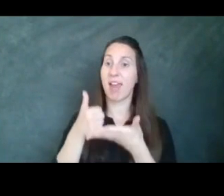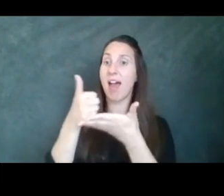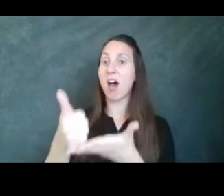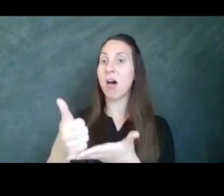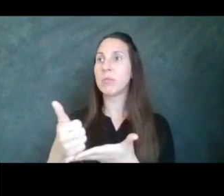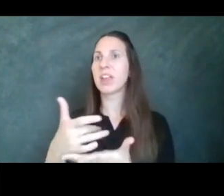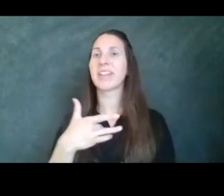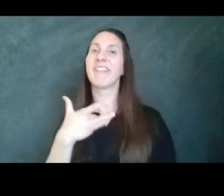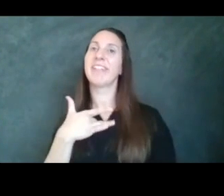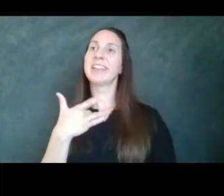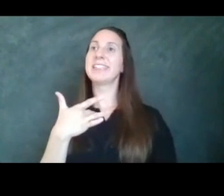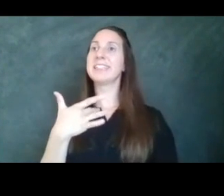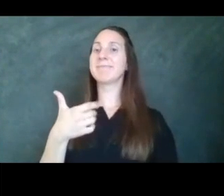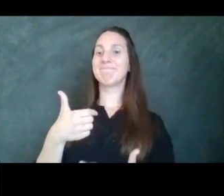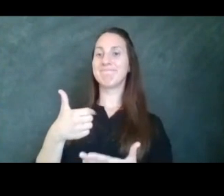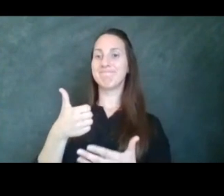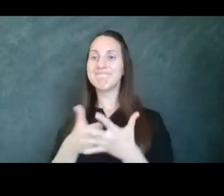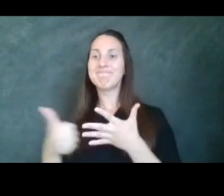of superiority.